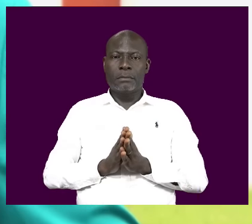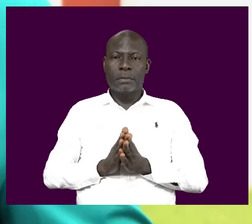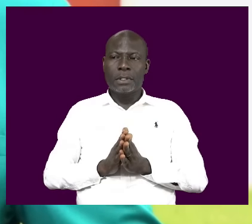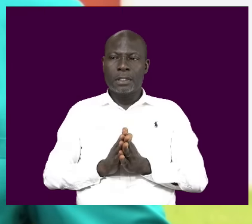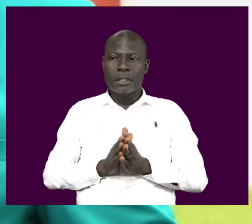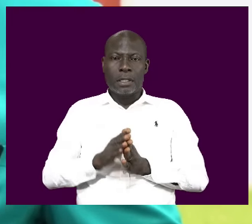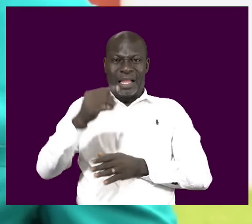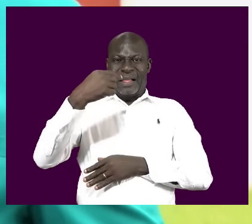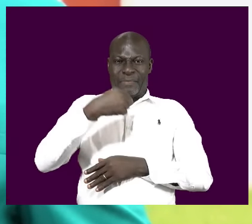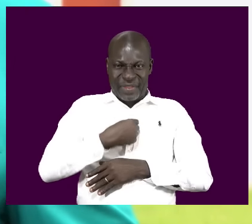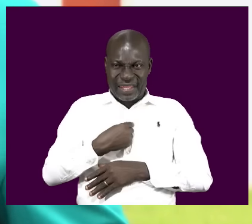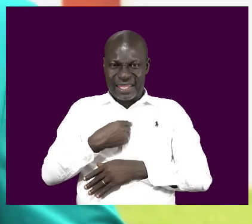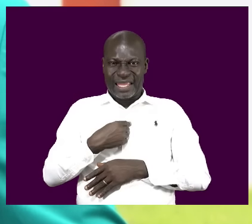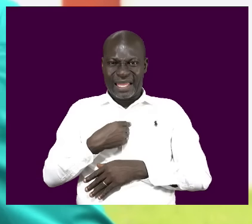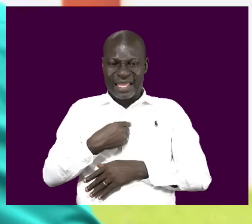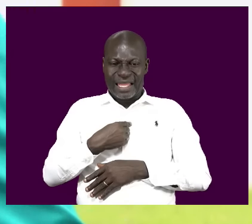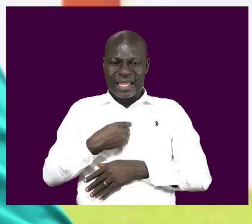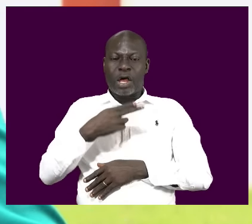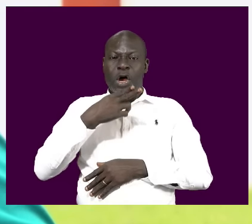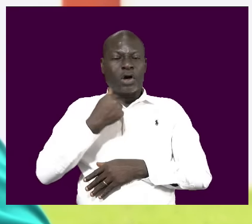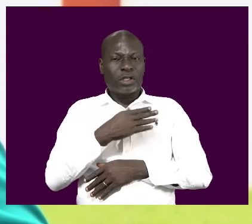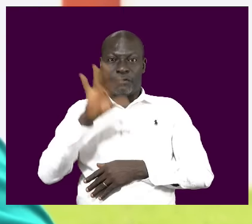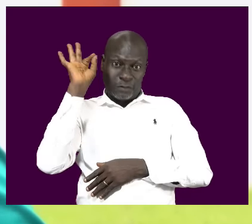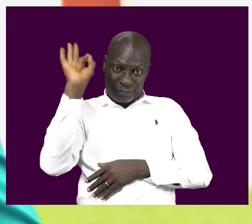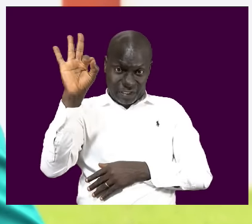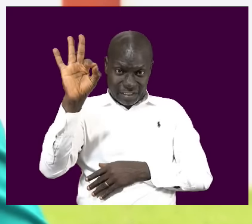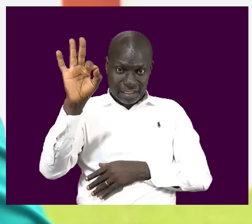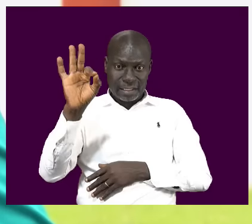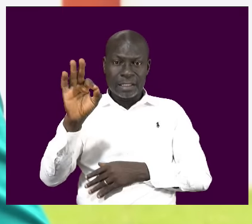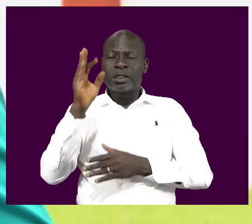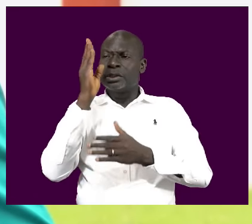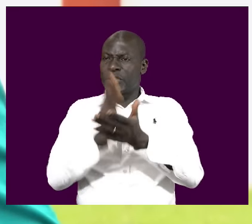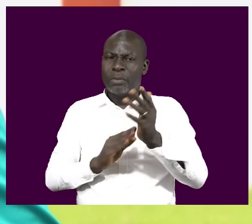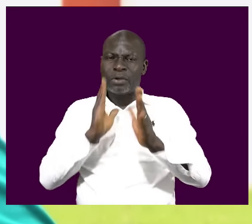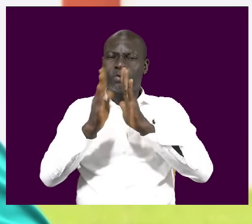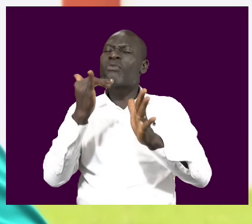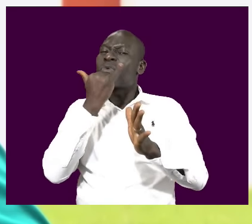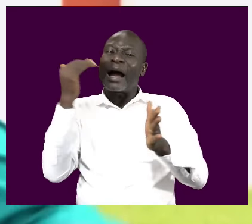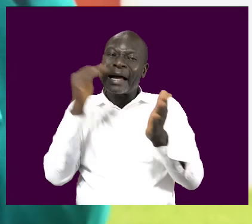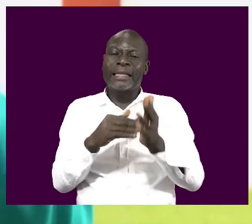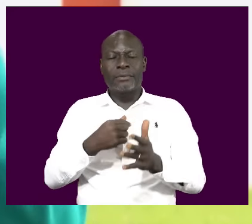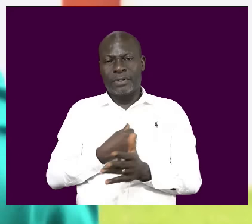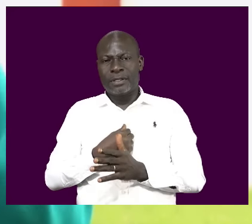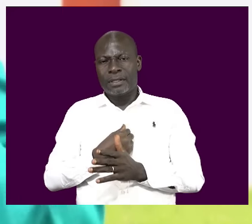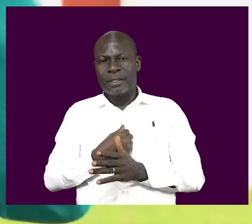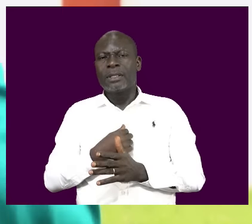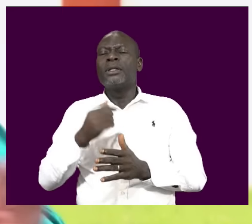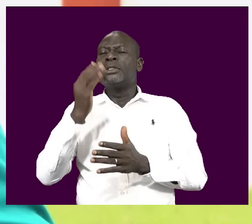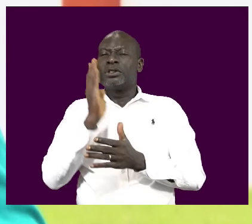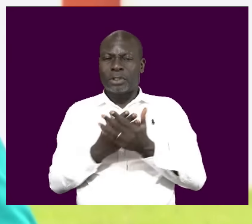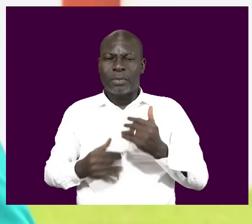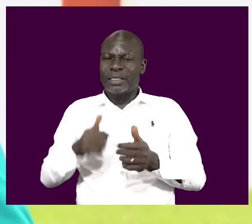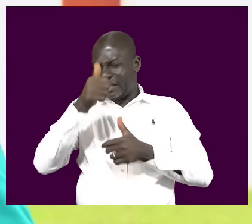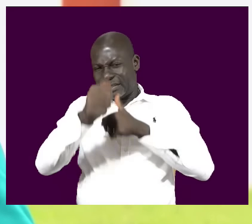mia me ye religious leader me kan sempa so obi ka sam to me so te sa dien obi di matam at sa